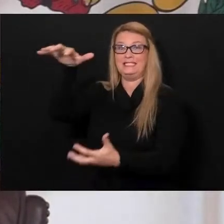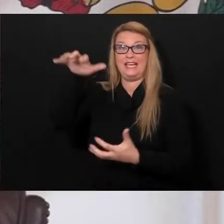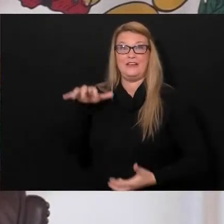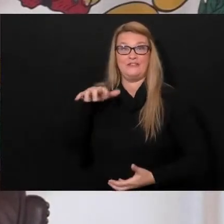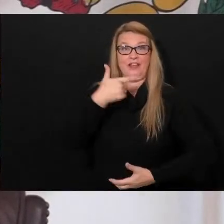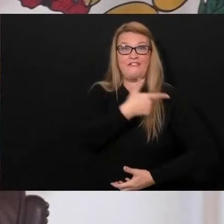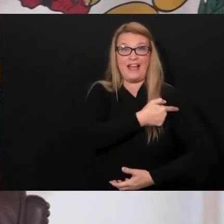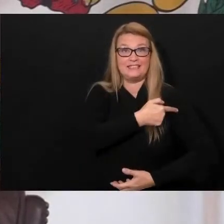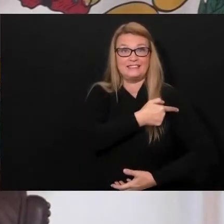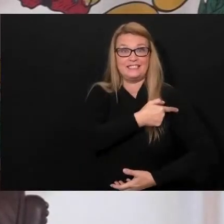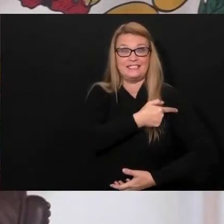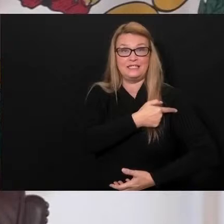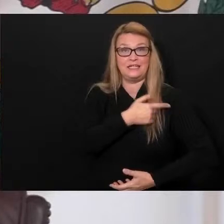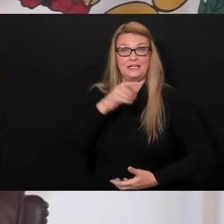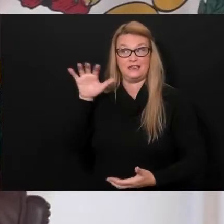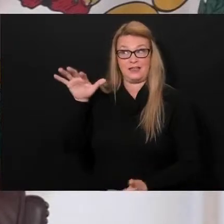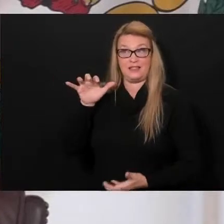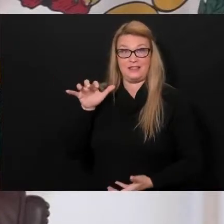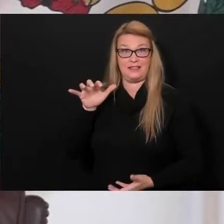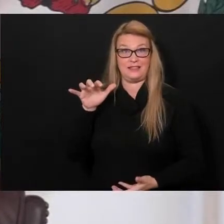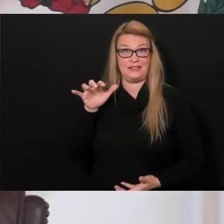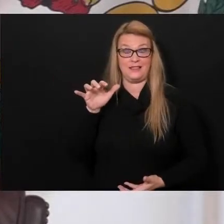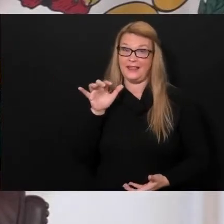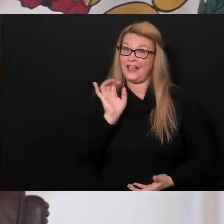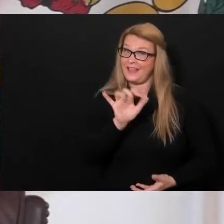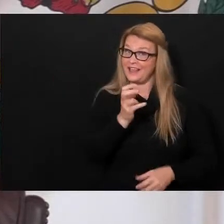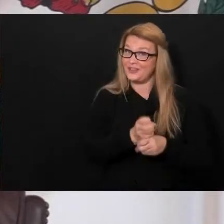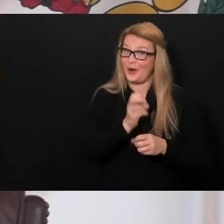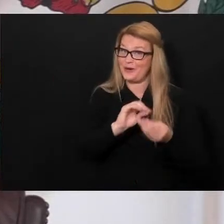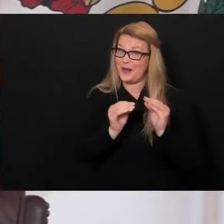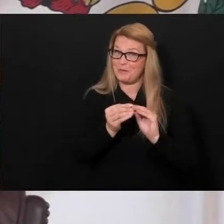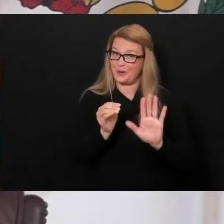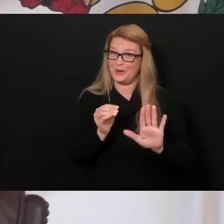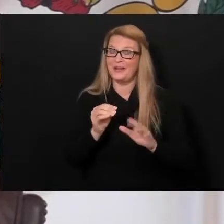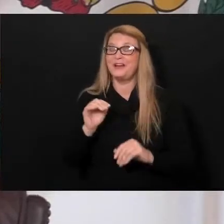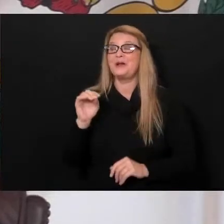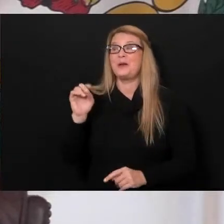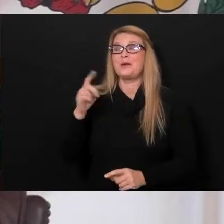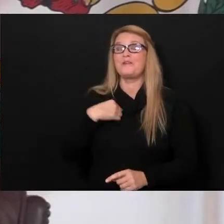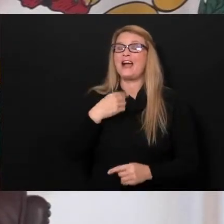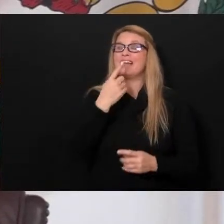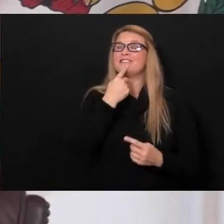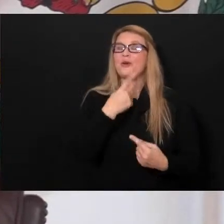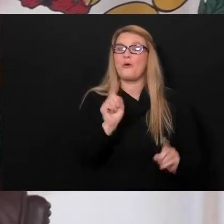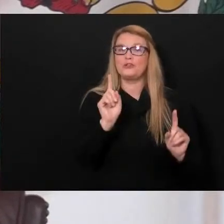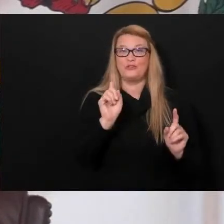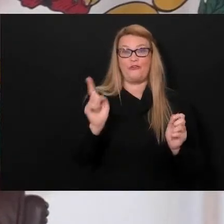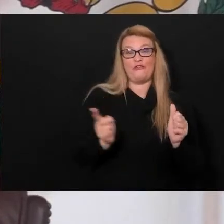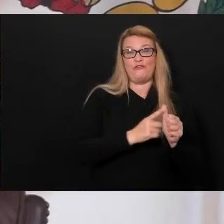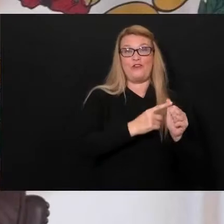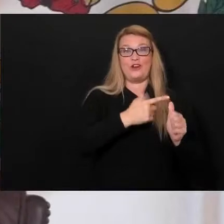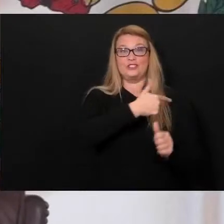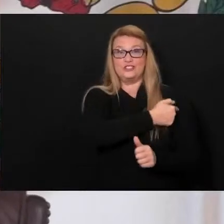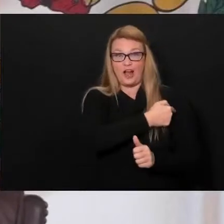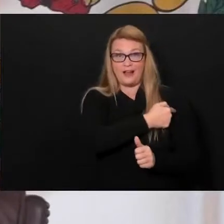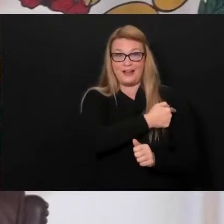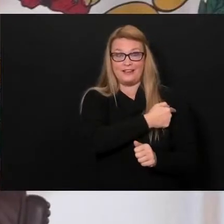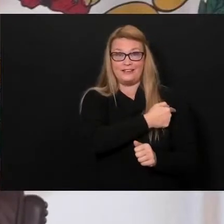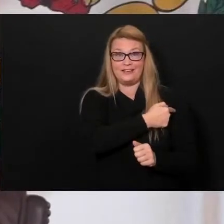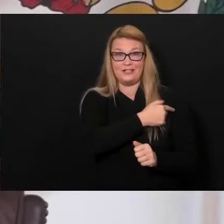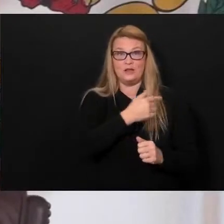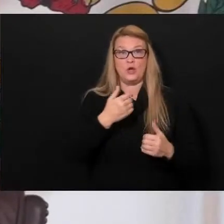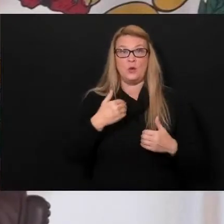received, we have now this is a hard number to believe, but what if I told you on first doses, we have them